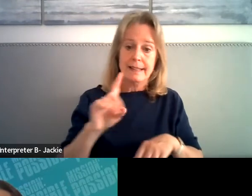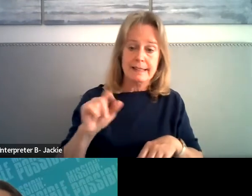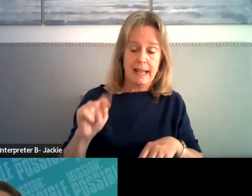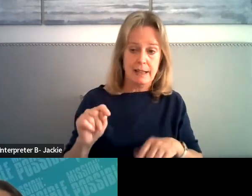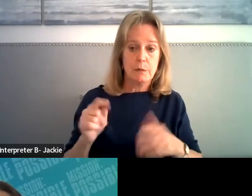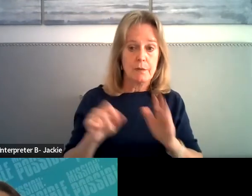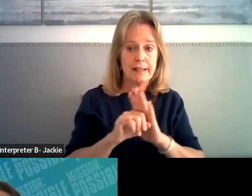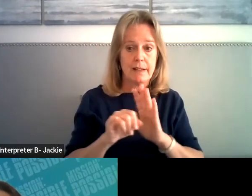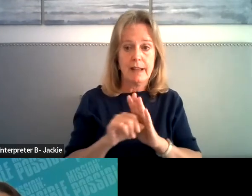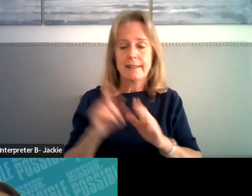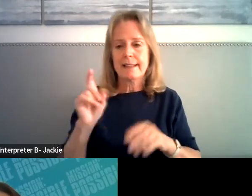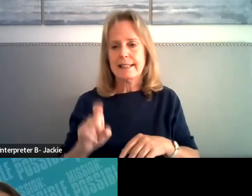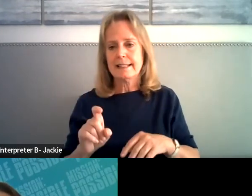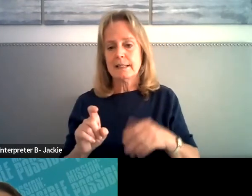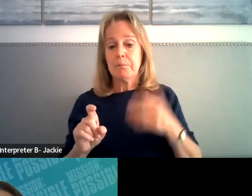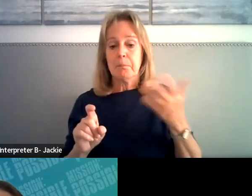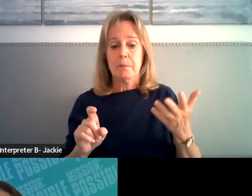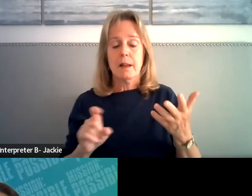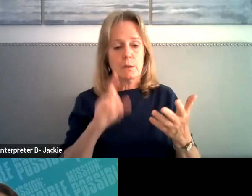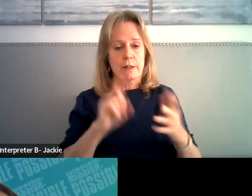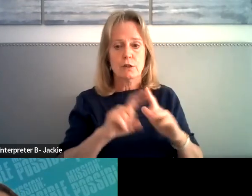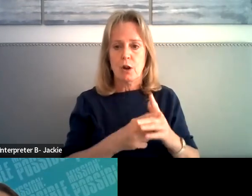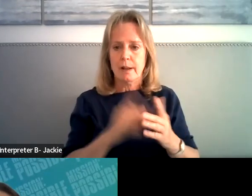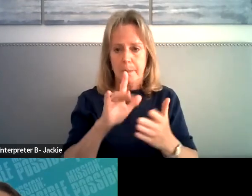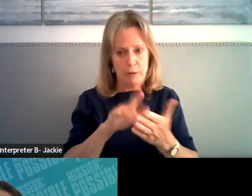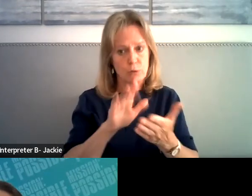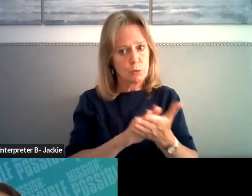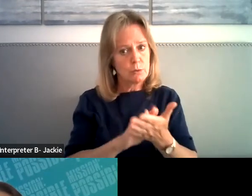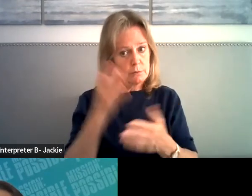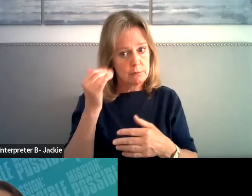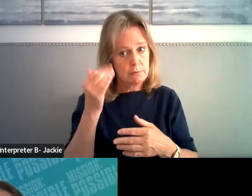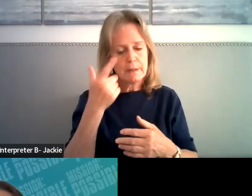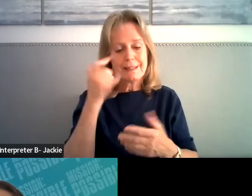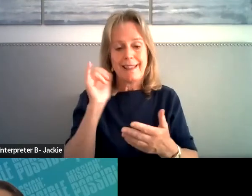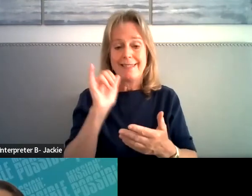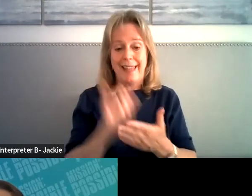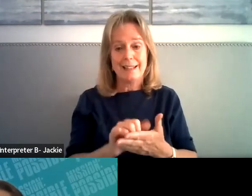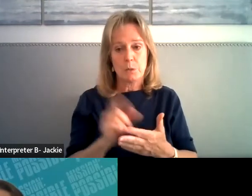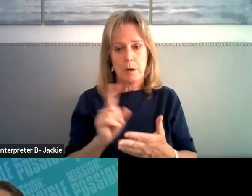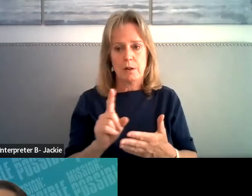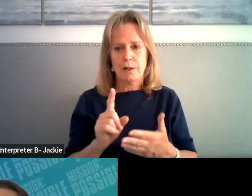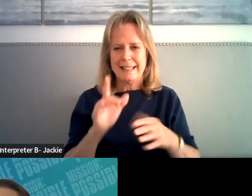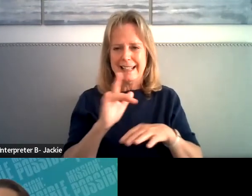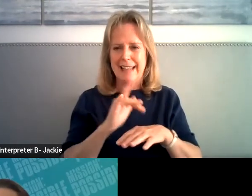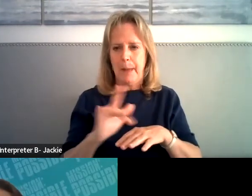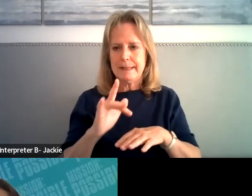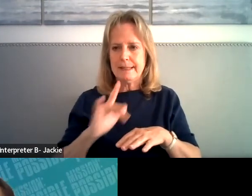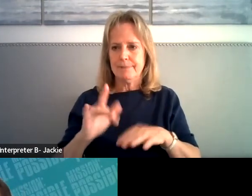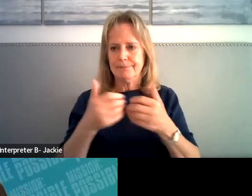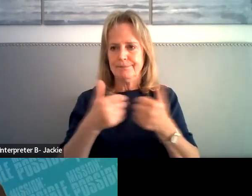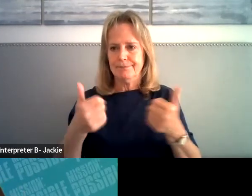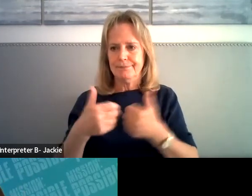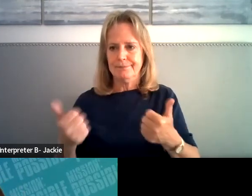identified the needs. Hey, we need to start at the middle school because that's where there's gaps and that's where the needs